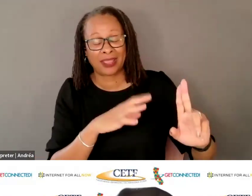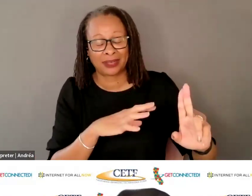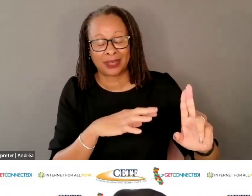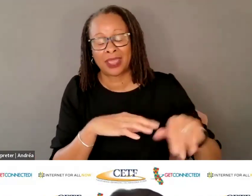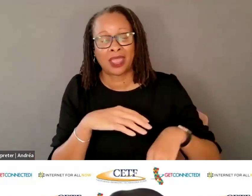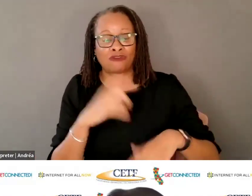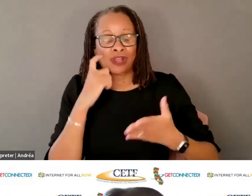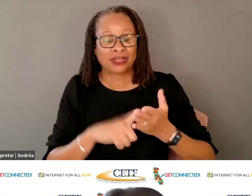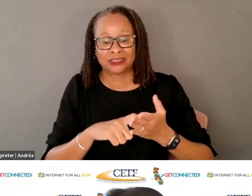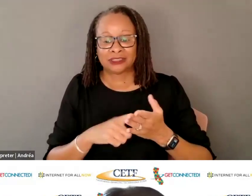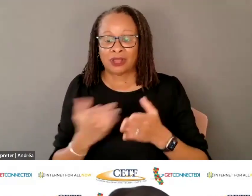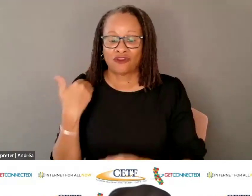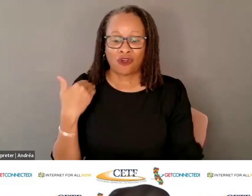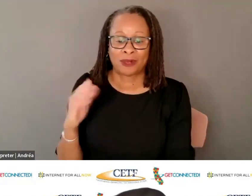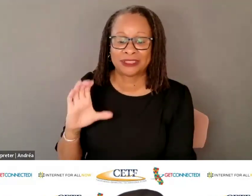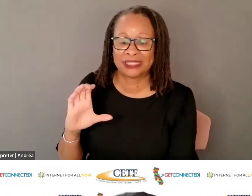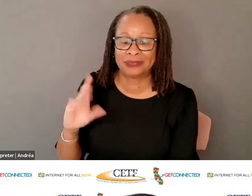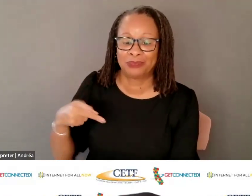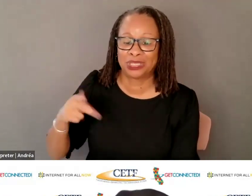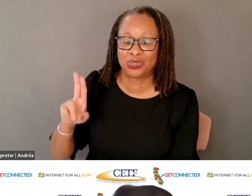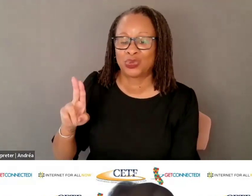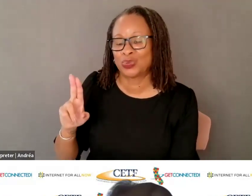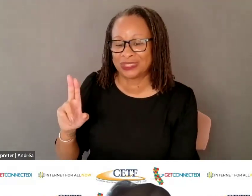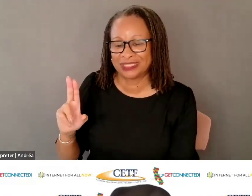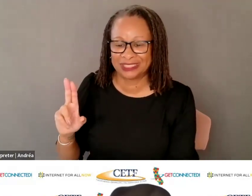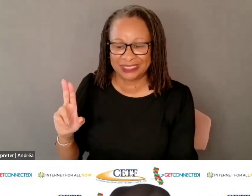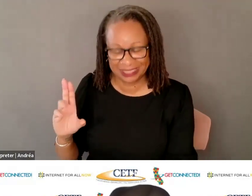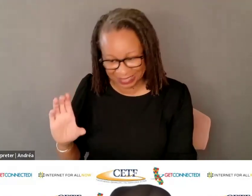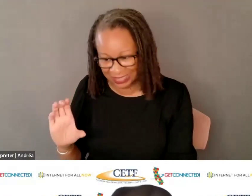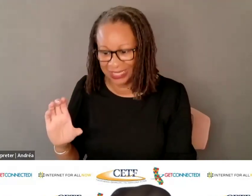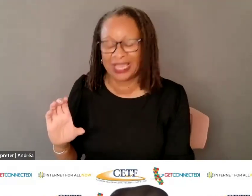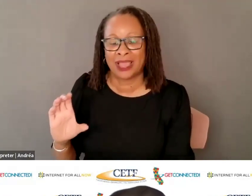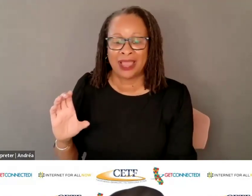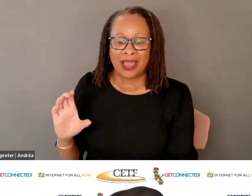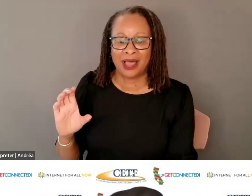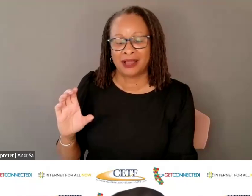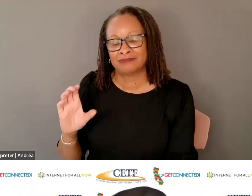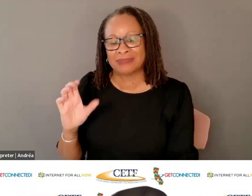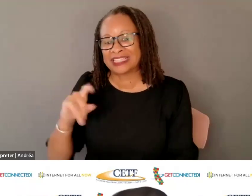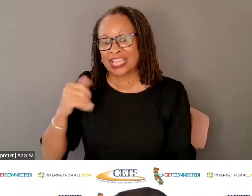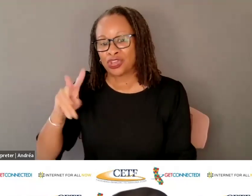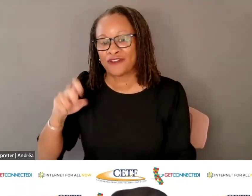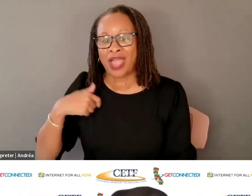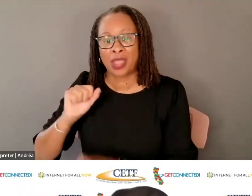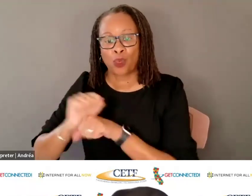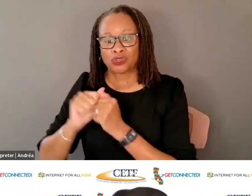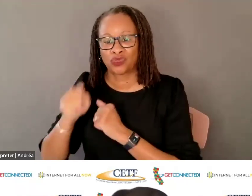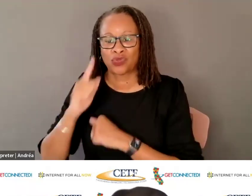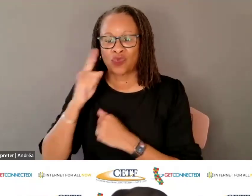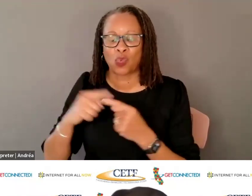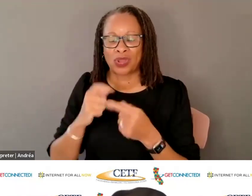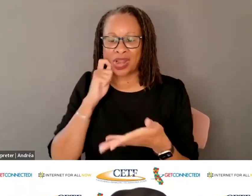Commissioner Catherine Sandoval, who also I had the honor to work with when I was Secretary of